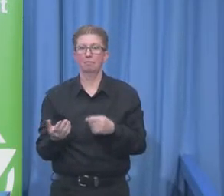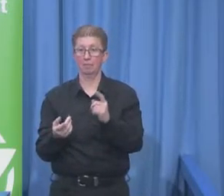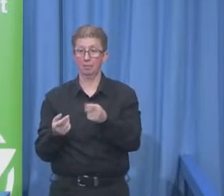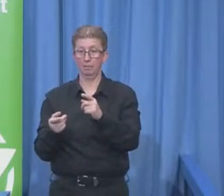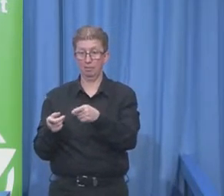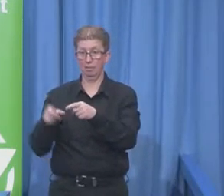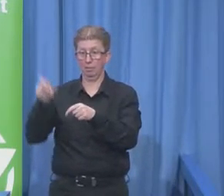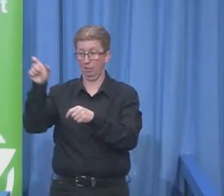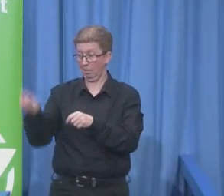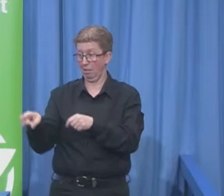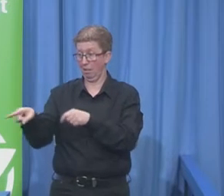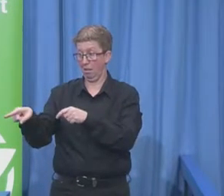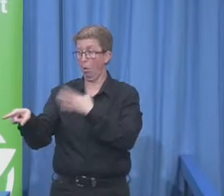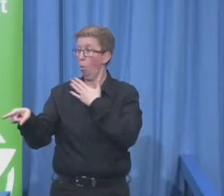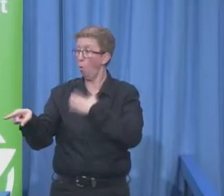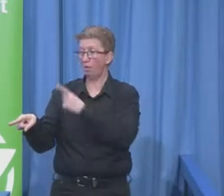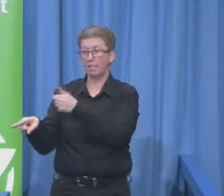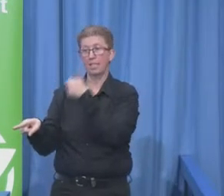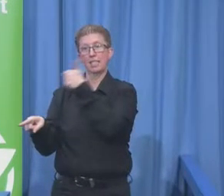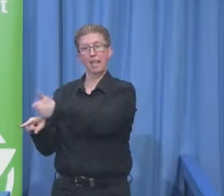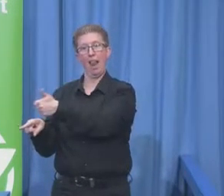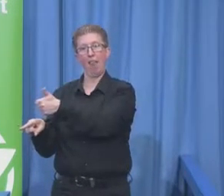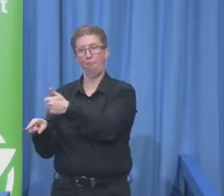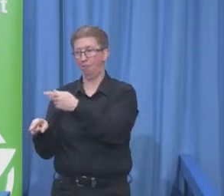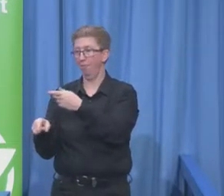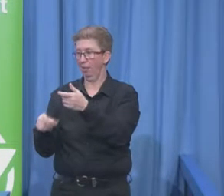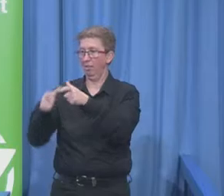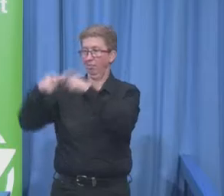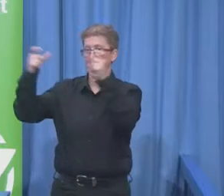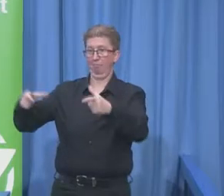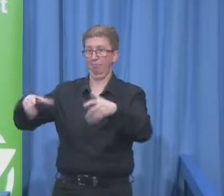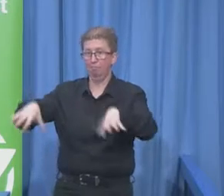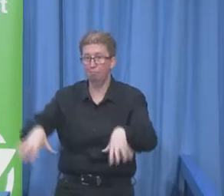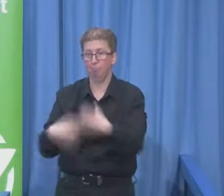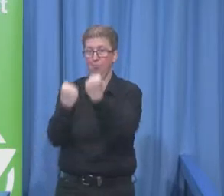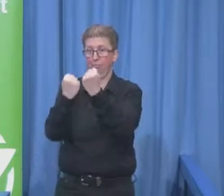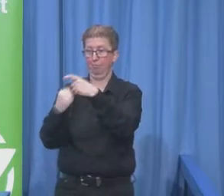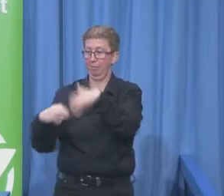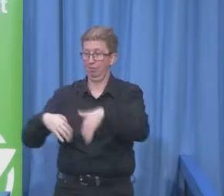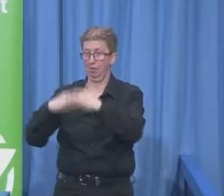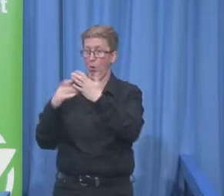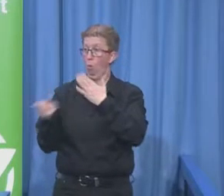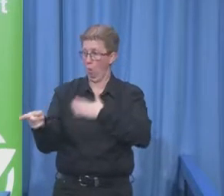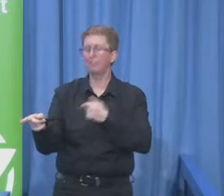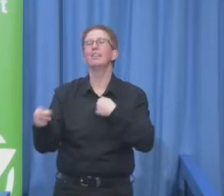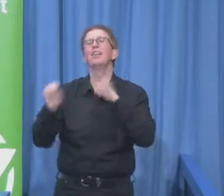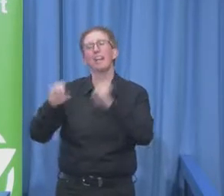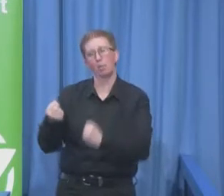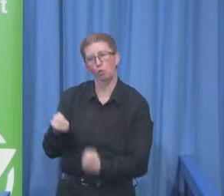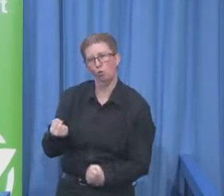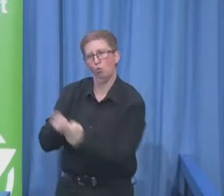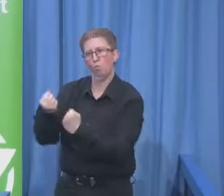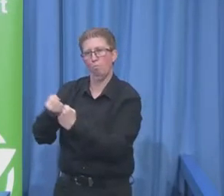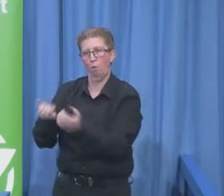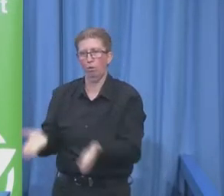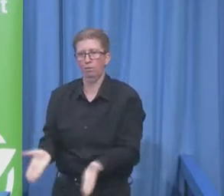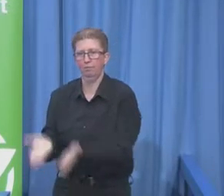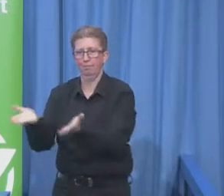contact me if you want to know more. But I have to go on because of time. A good practice is in the Philippines, where we